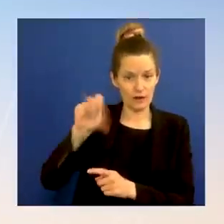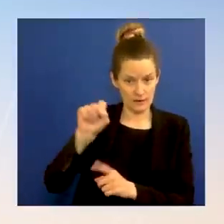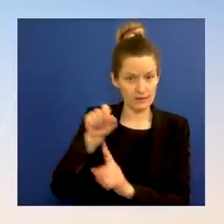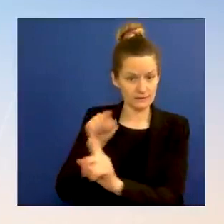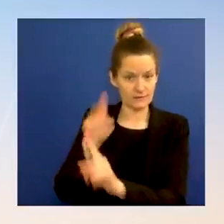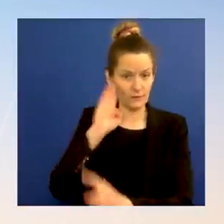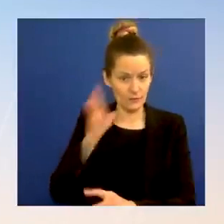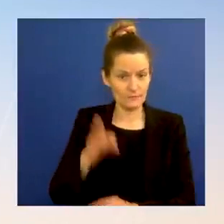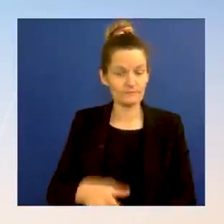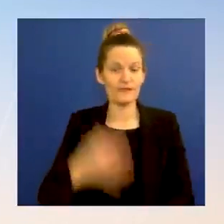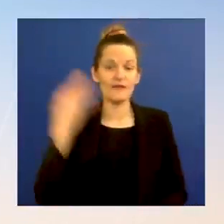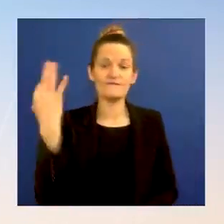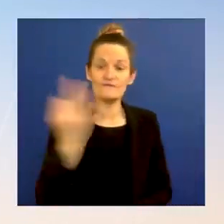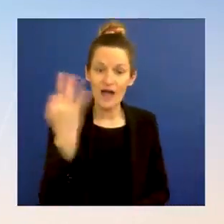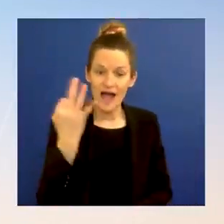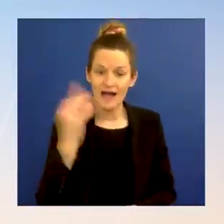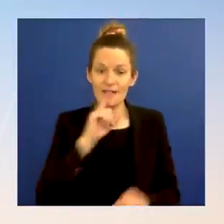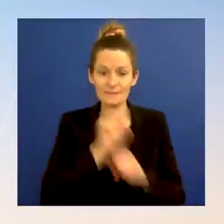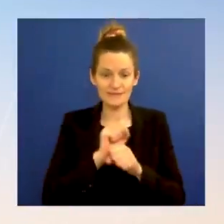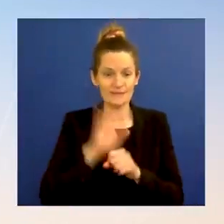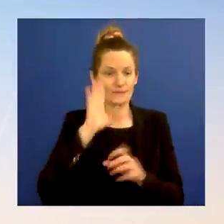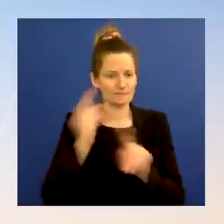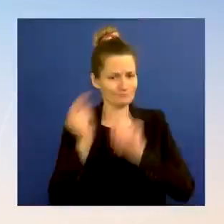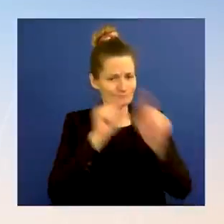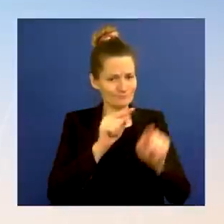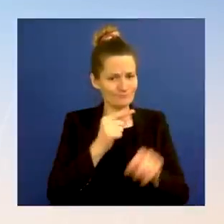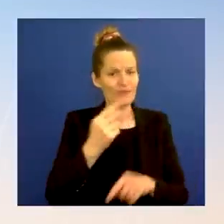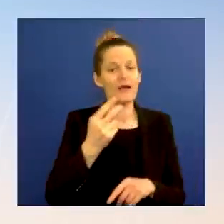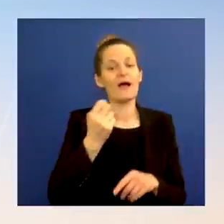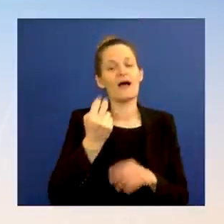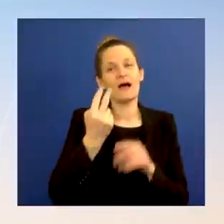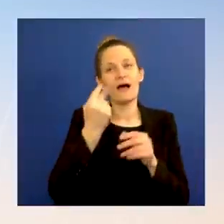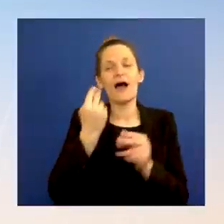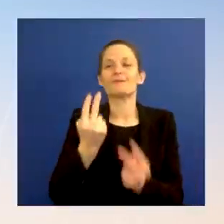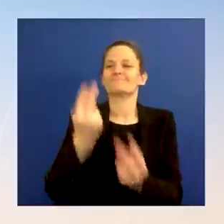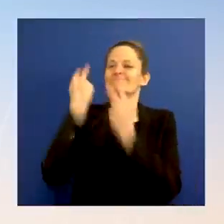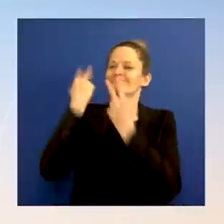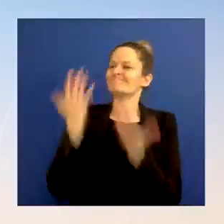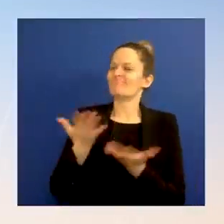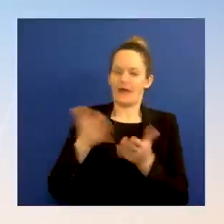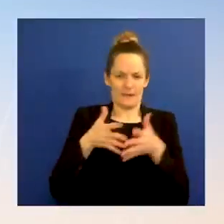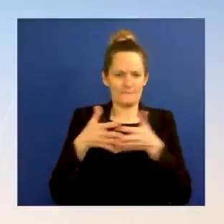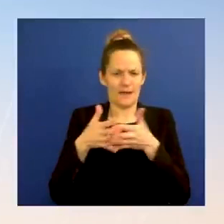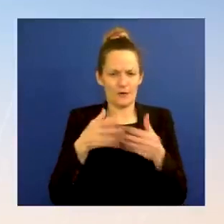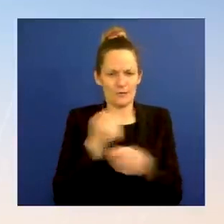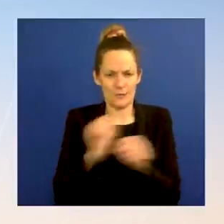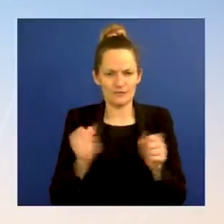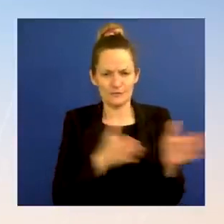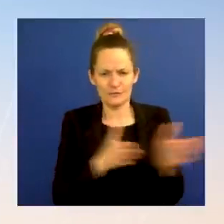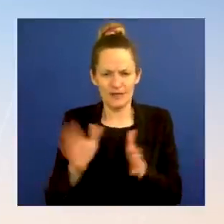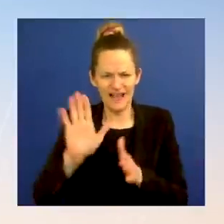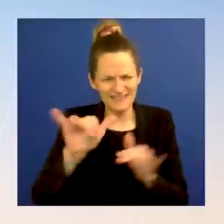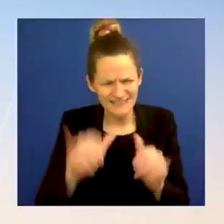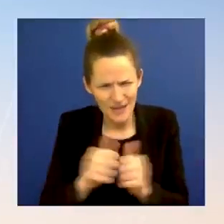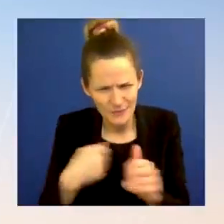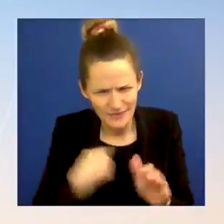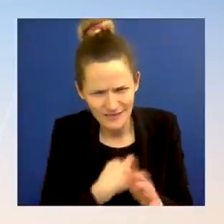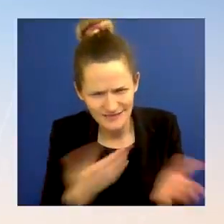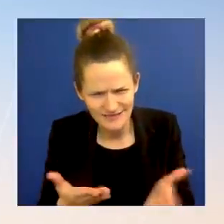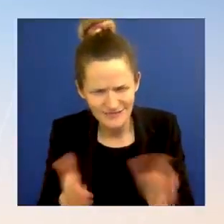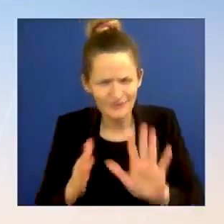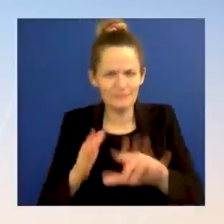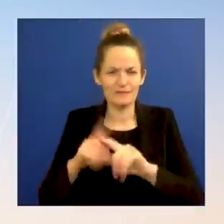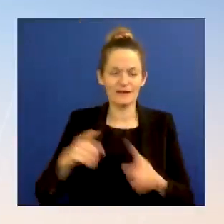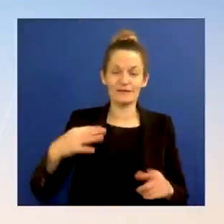American Rescue Plan. I'm sure you all will be celebrating with us, voluntarily or not. So we look forward to